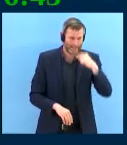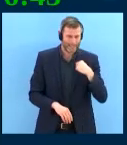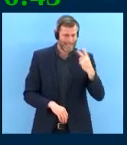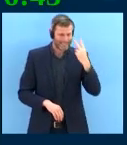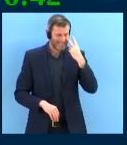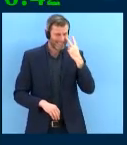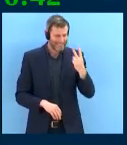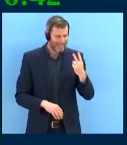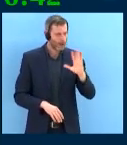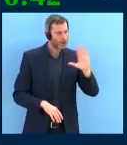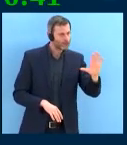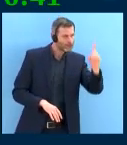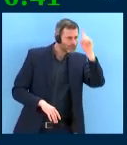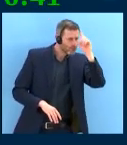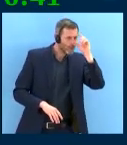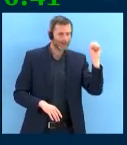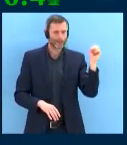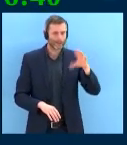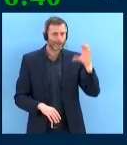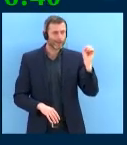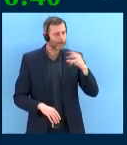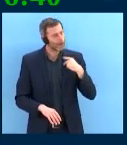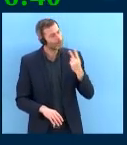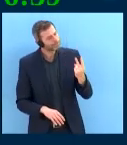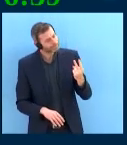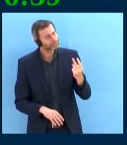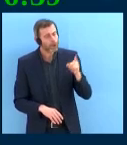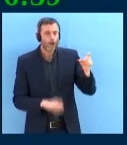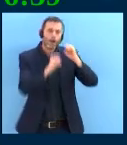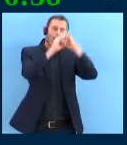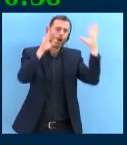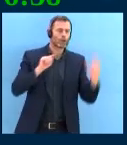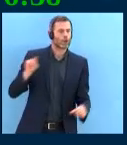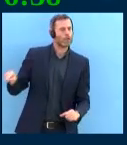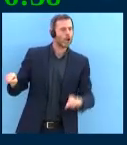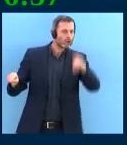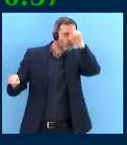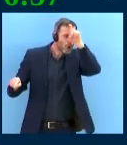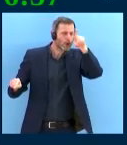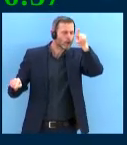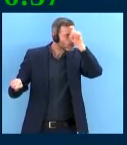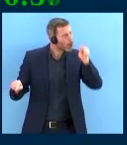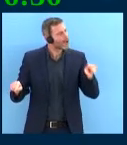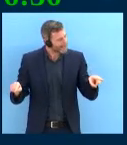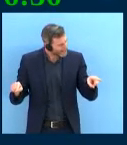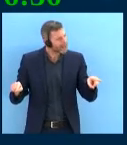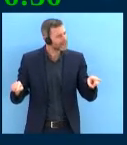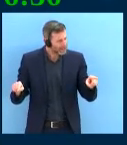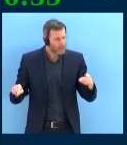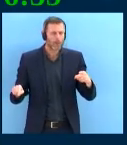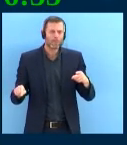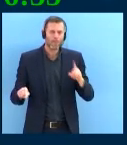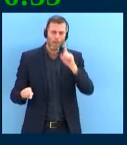multiple stories told about us, stories ignored, and stories we are just beginning to tell.